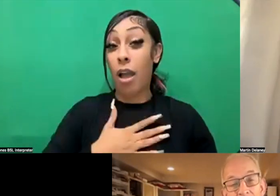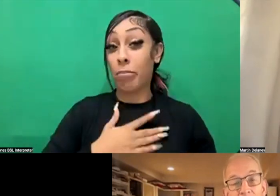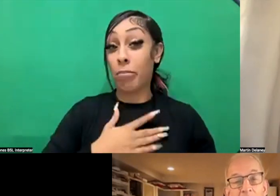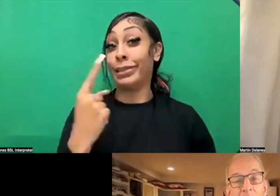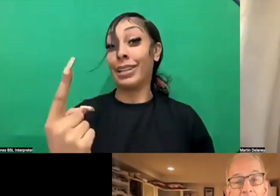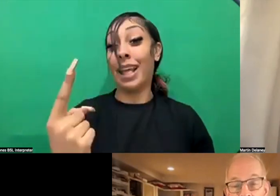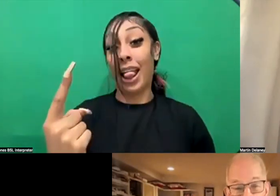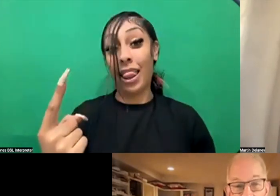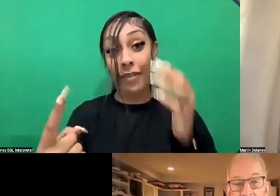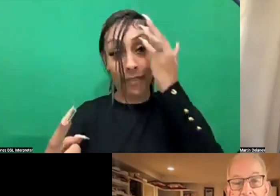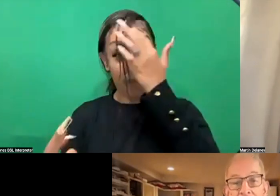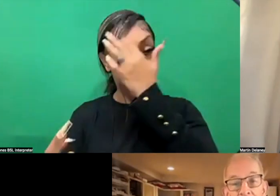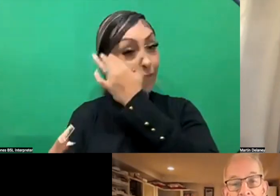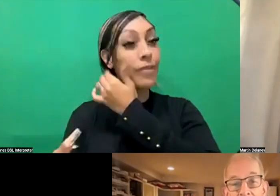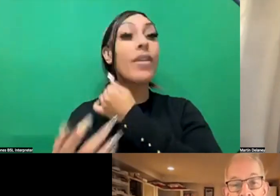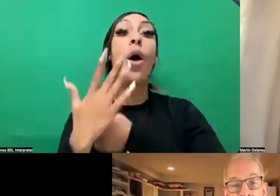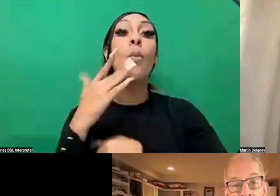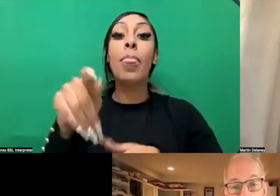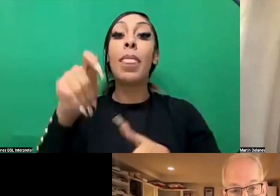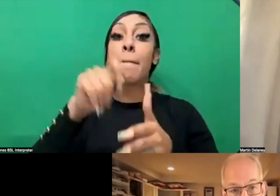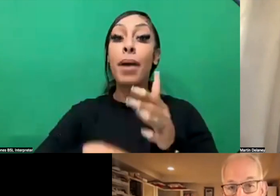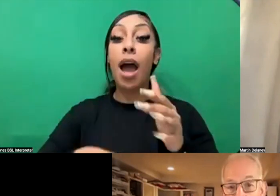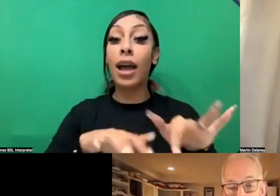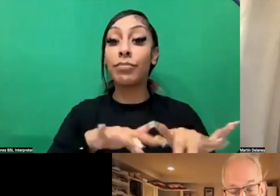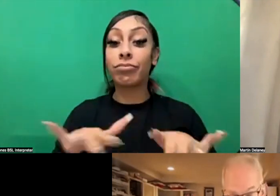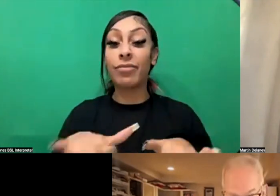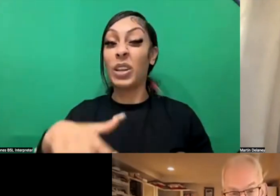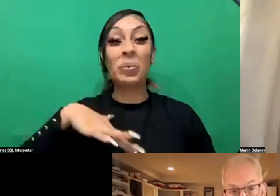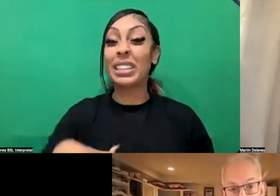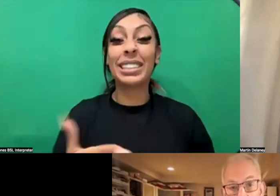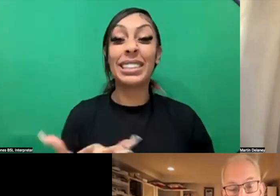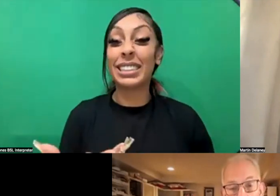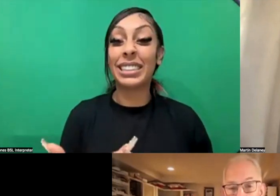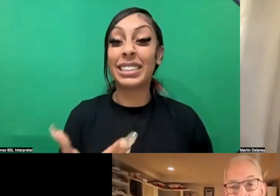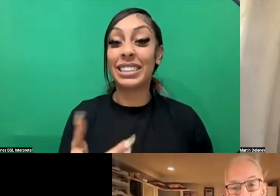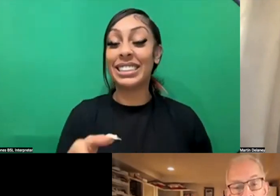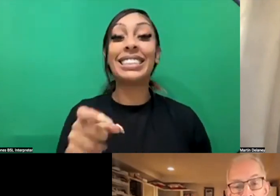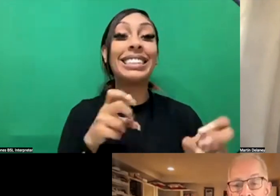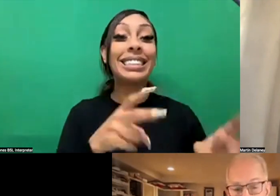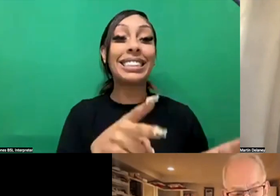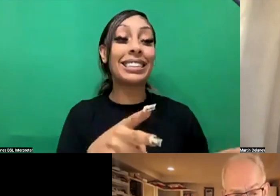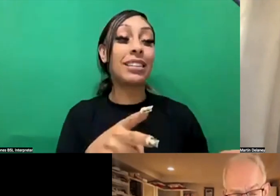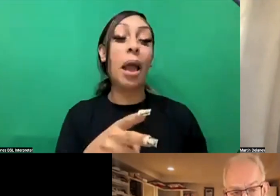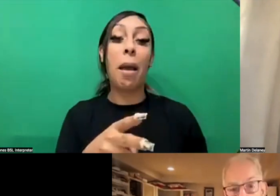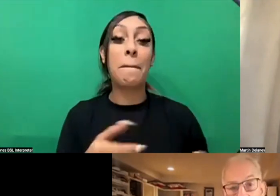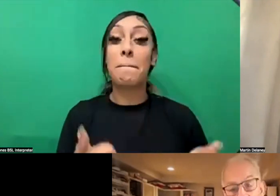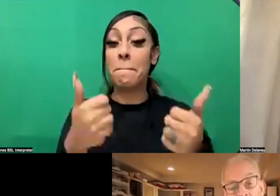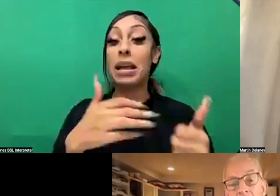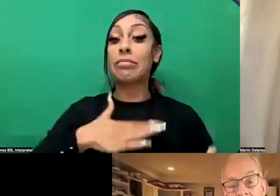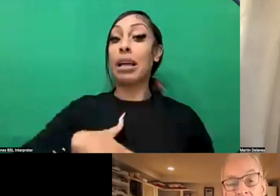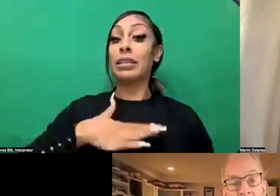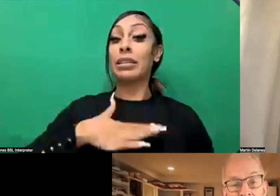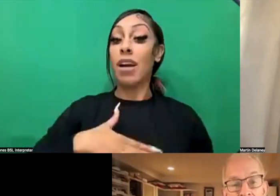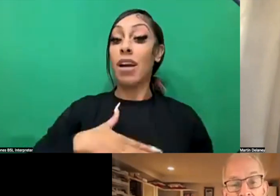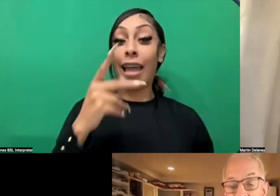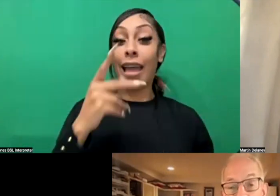when people would buy their LinnStrument, they wouldn't need it. They found that the system we have of editing